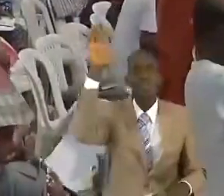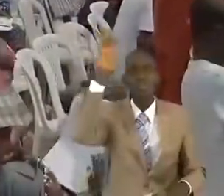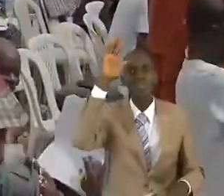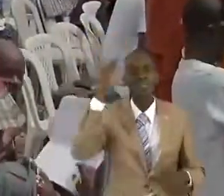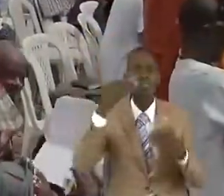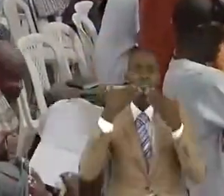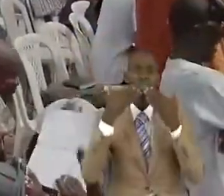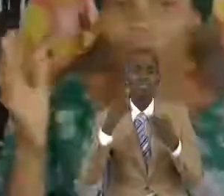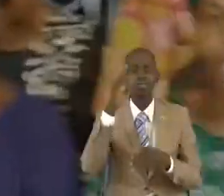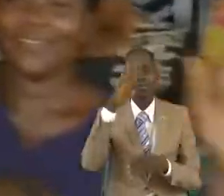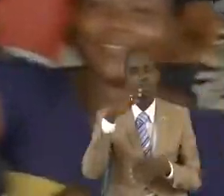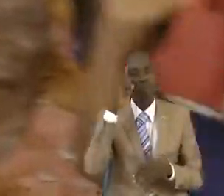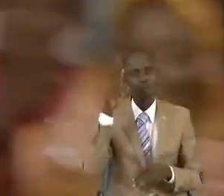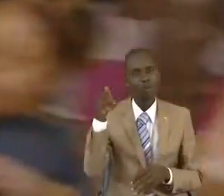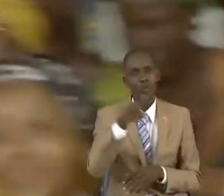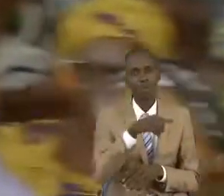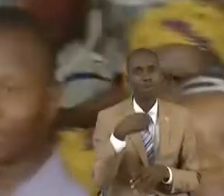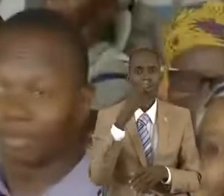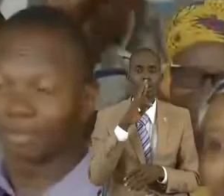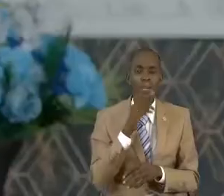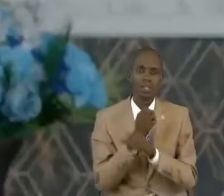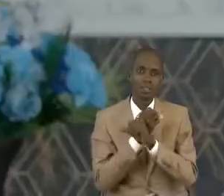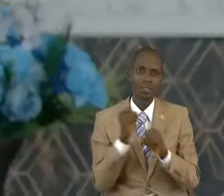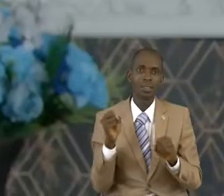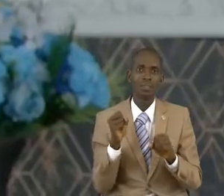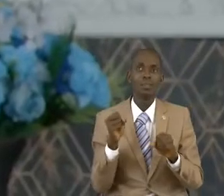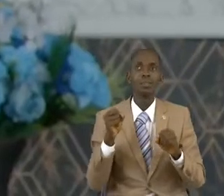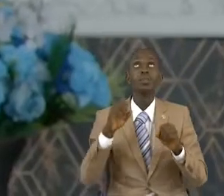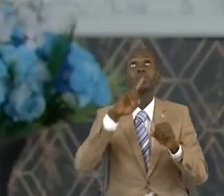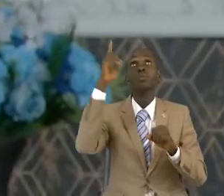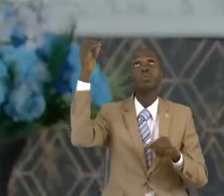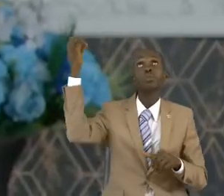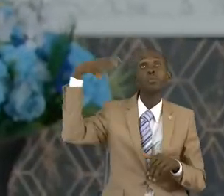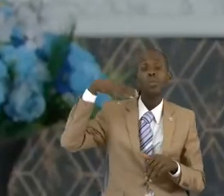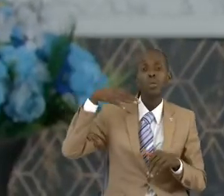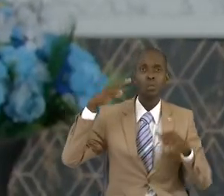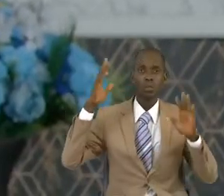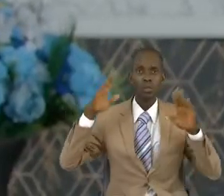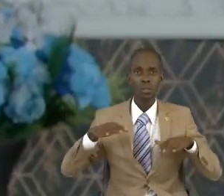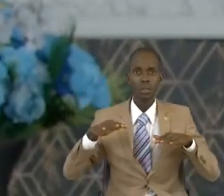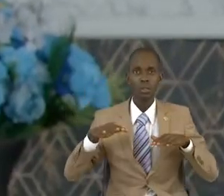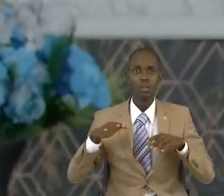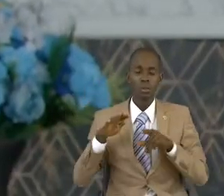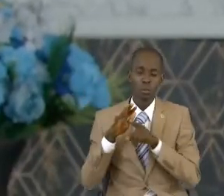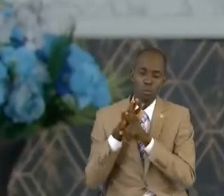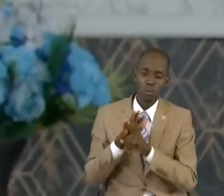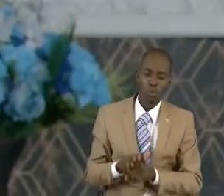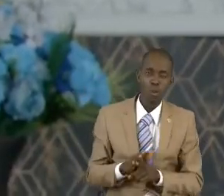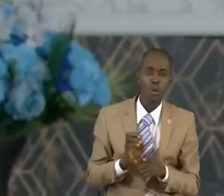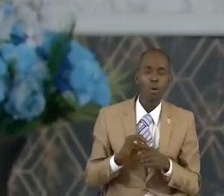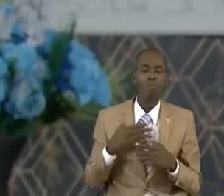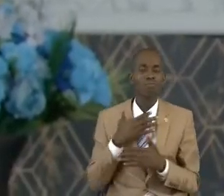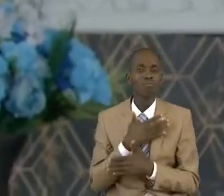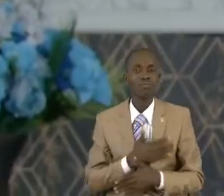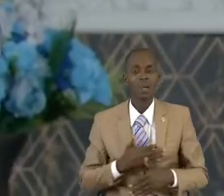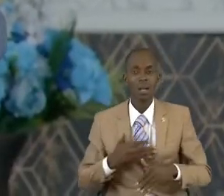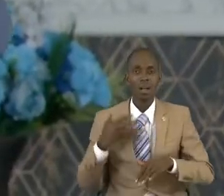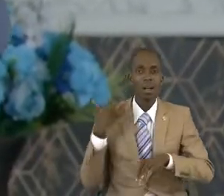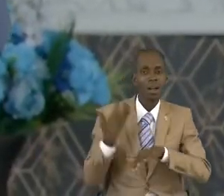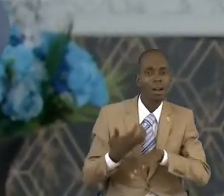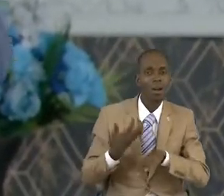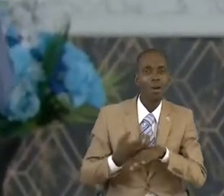Yes. Sunshine or rain, pressure or pleasure, difficulty or